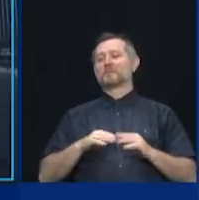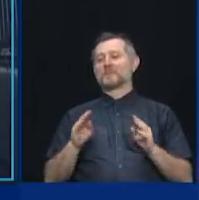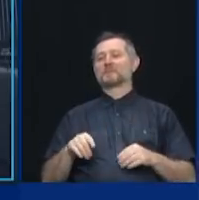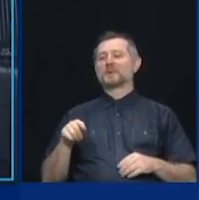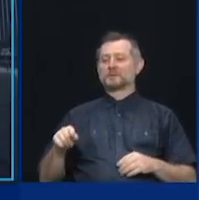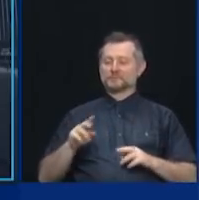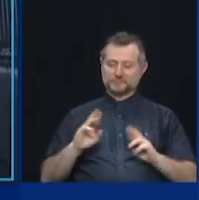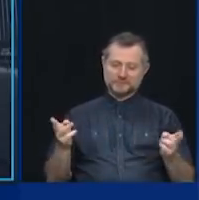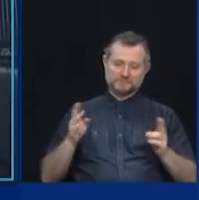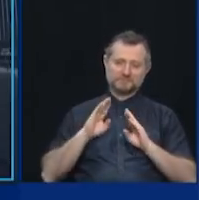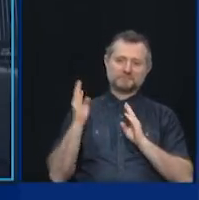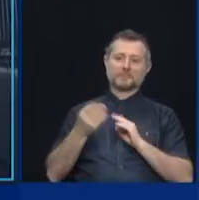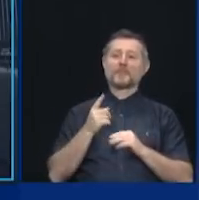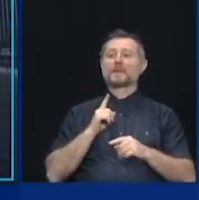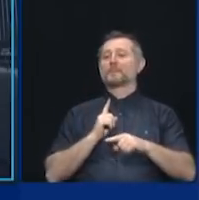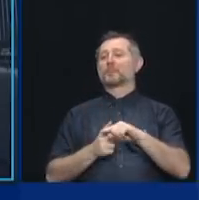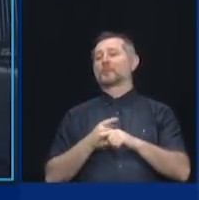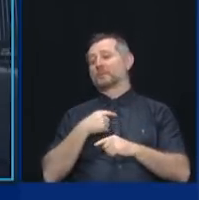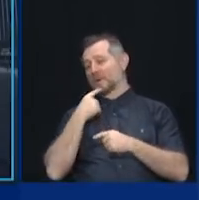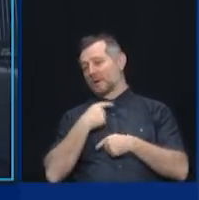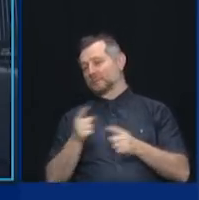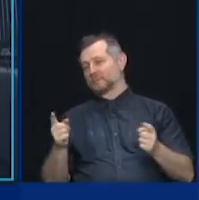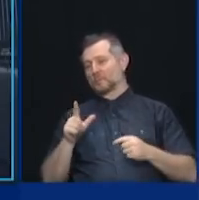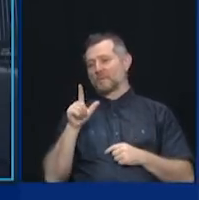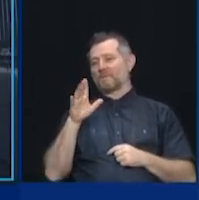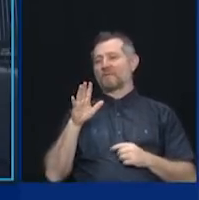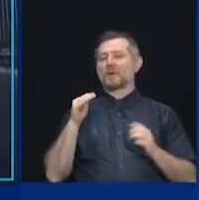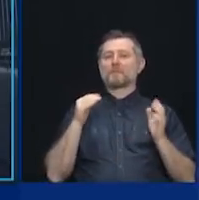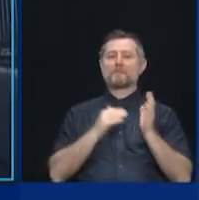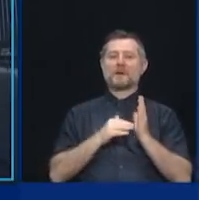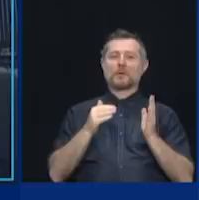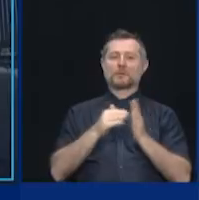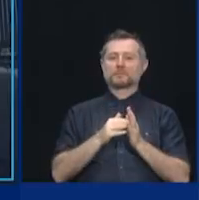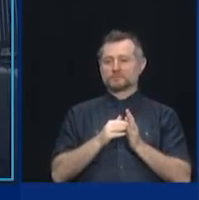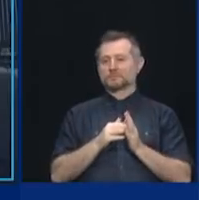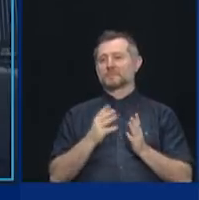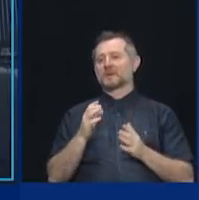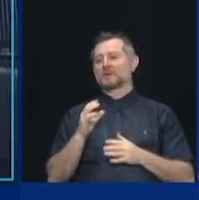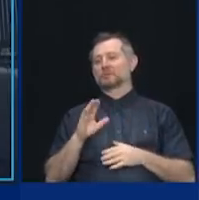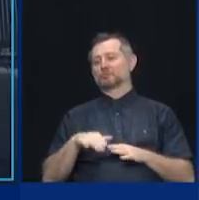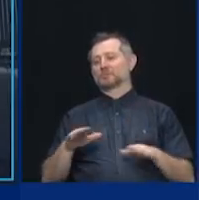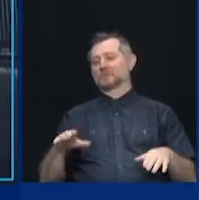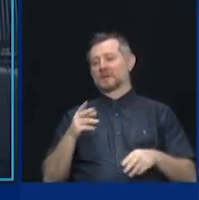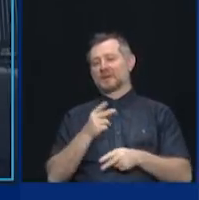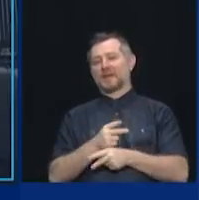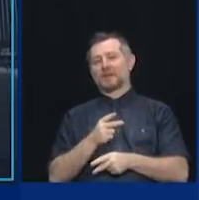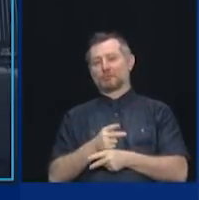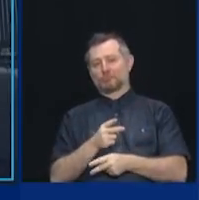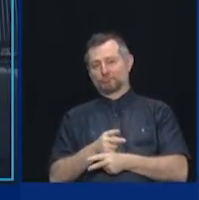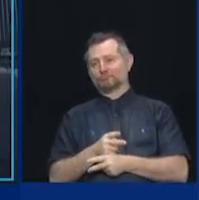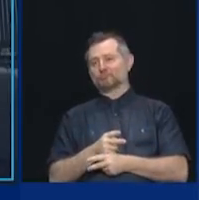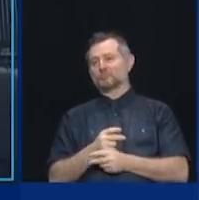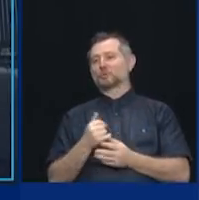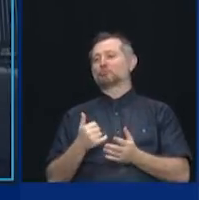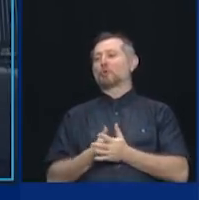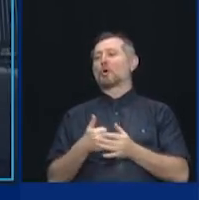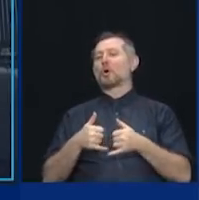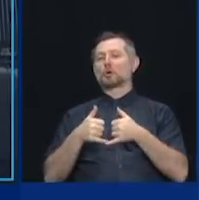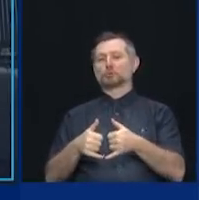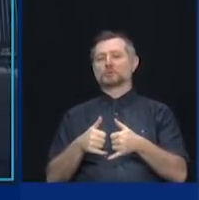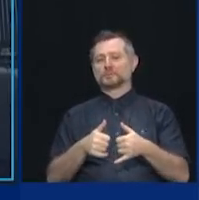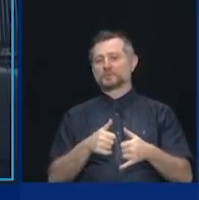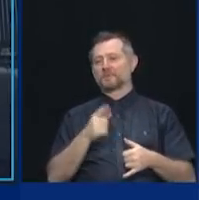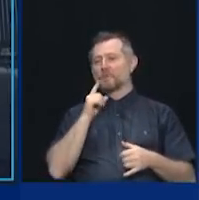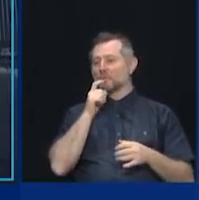to announce $25 million in child care scholarships to the essential workers, which will extend